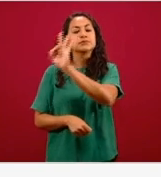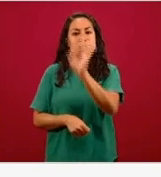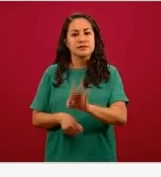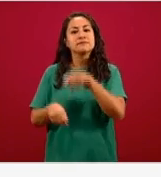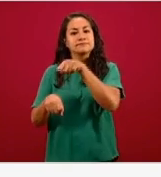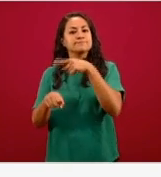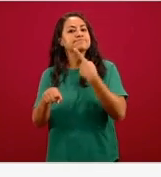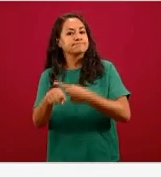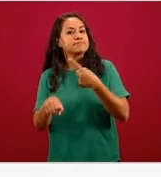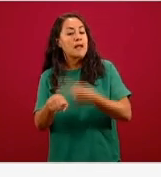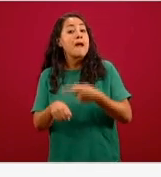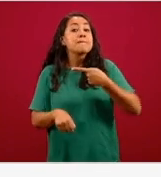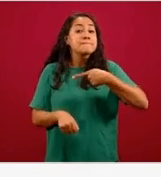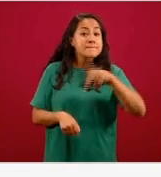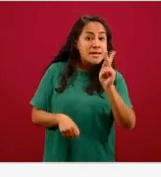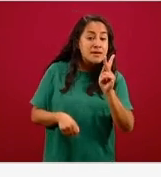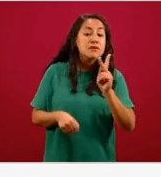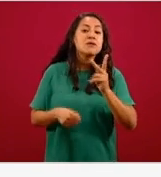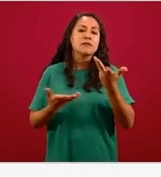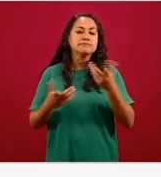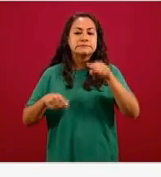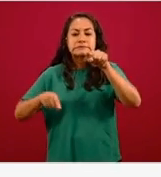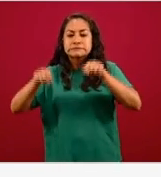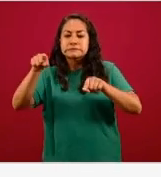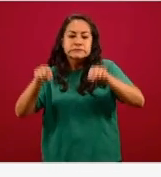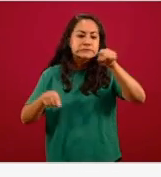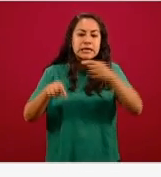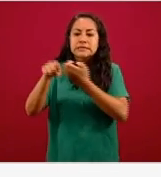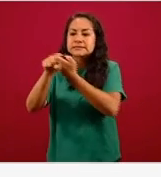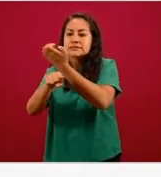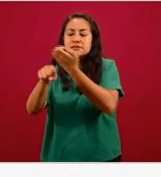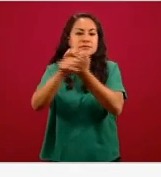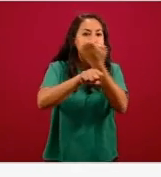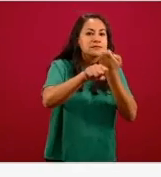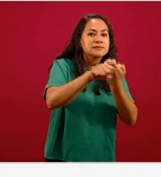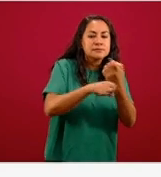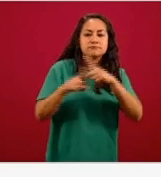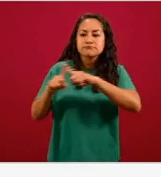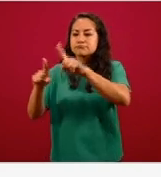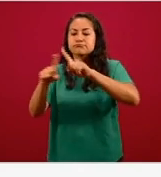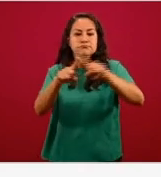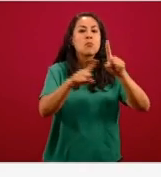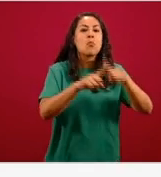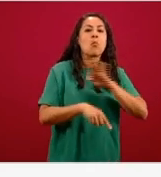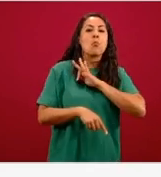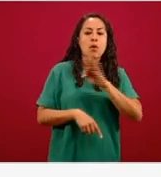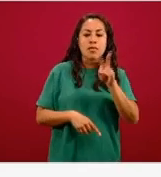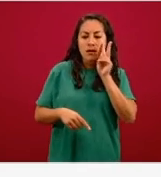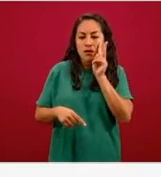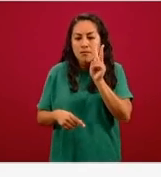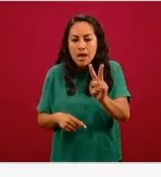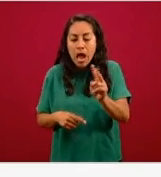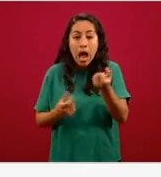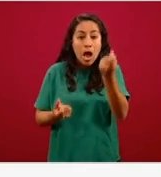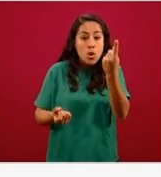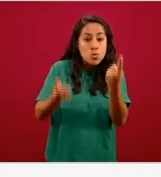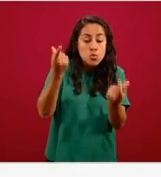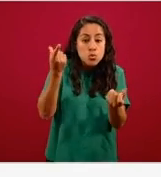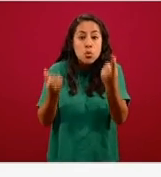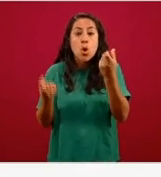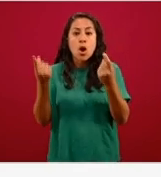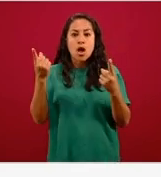presenting the average number of cases per 100,000 inhabitants per state.